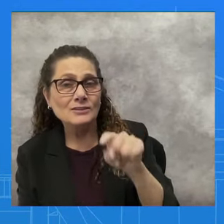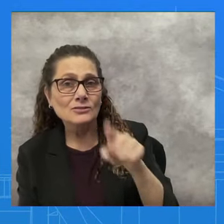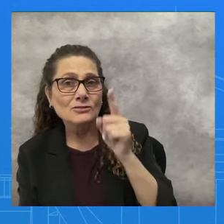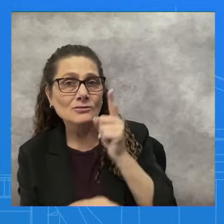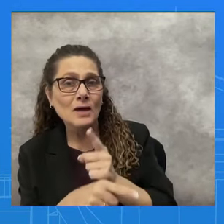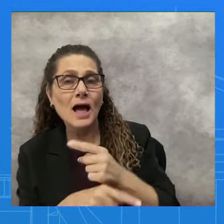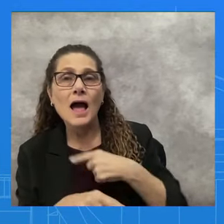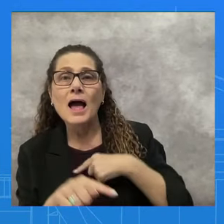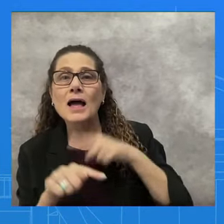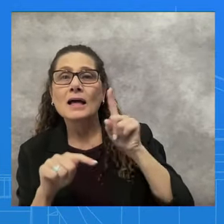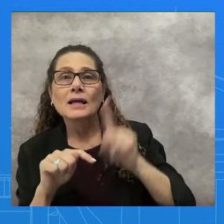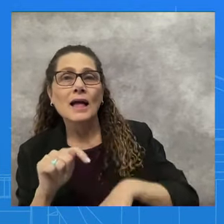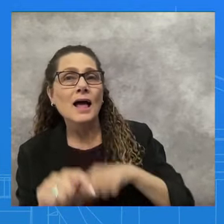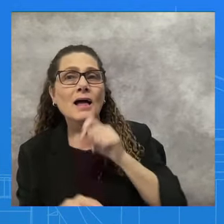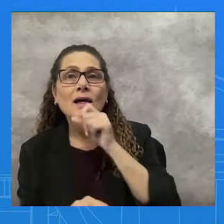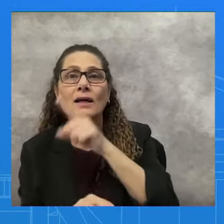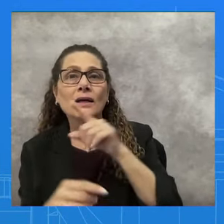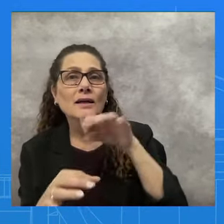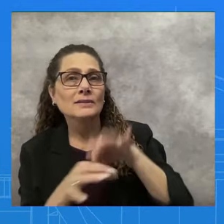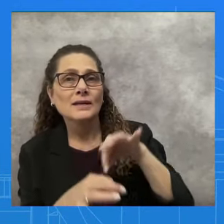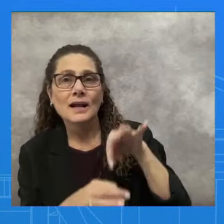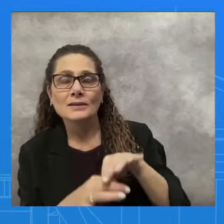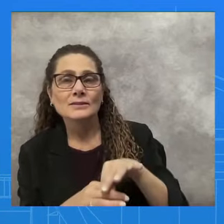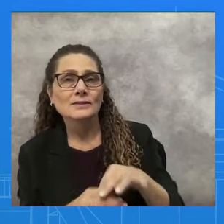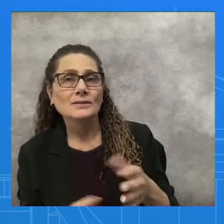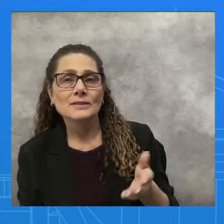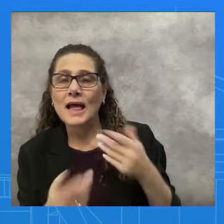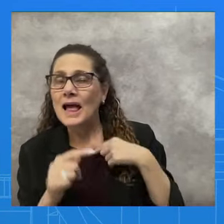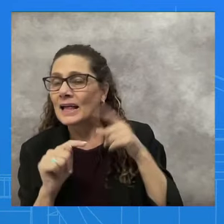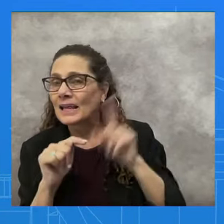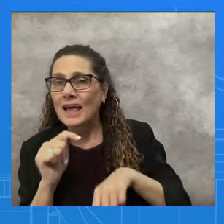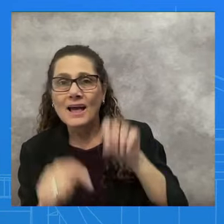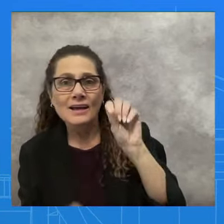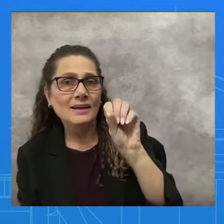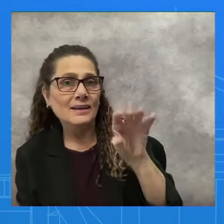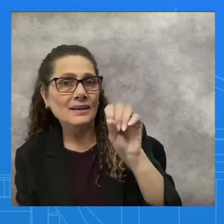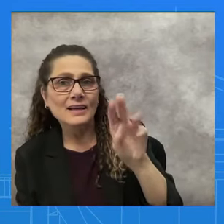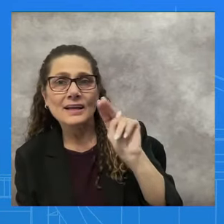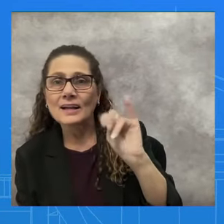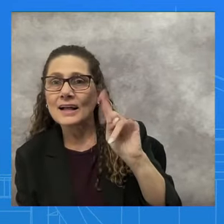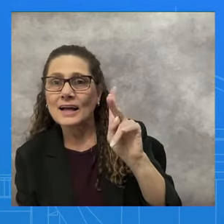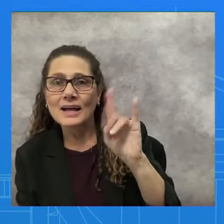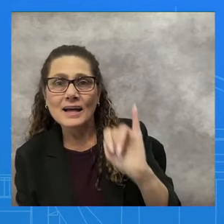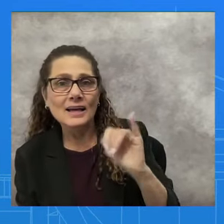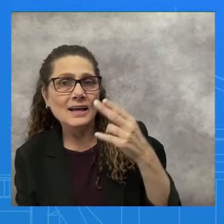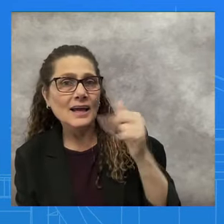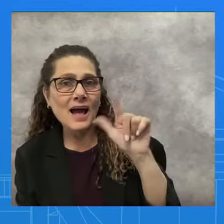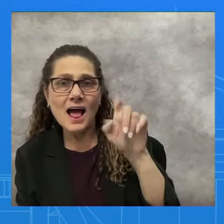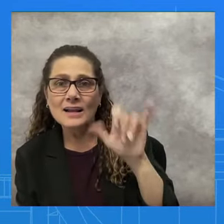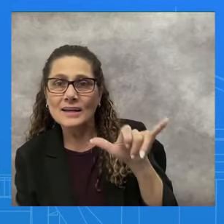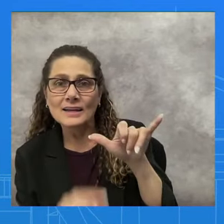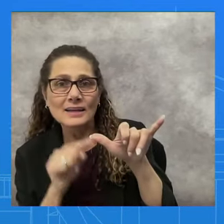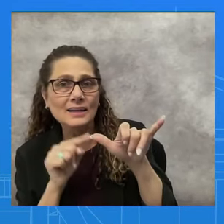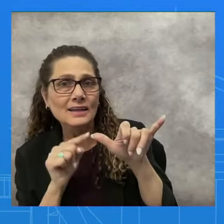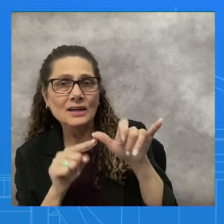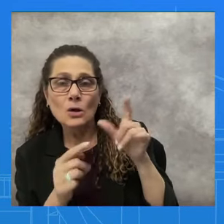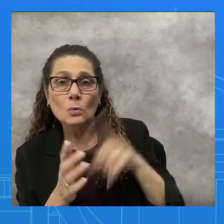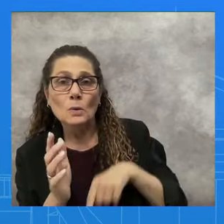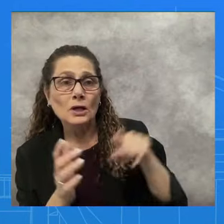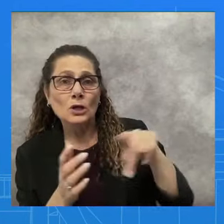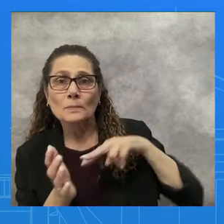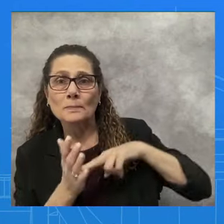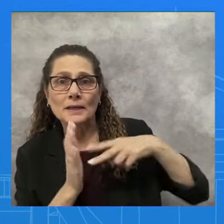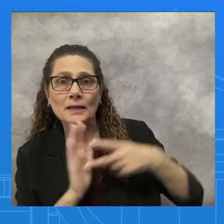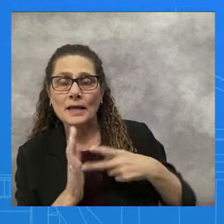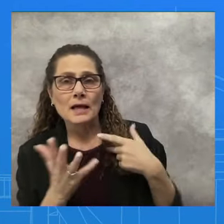magic ball that she may have or whatever it is that she's trying to predict. I'm just going to be super, super careful here.